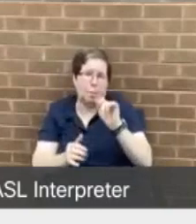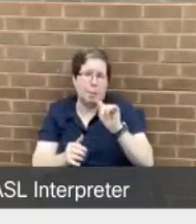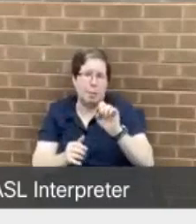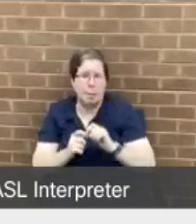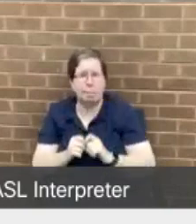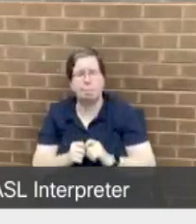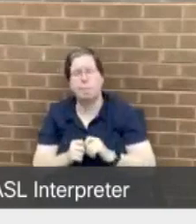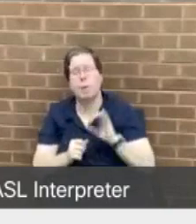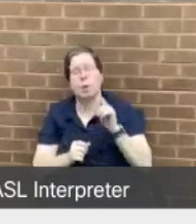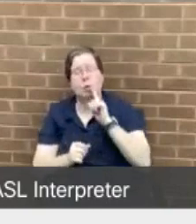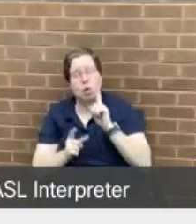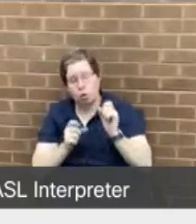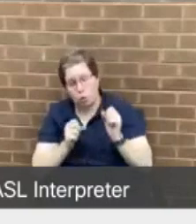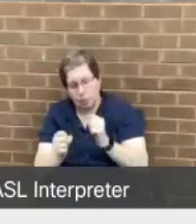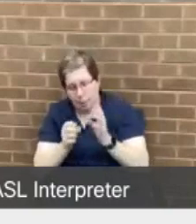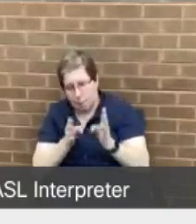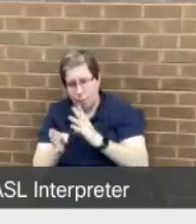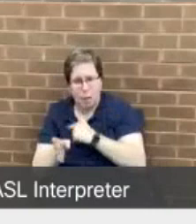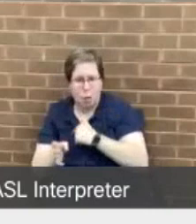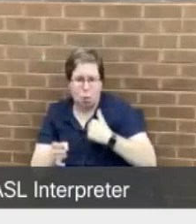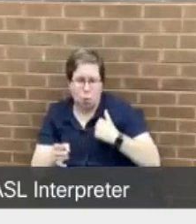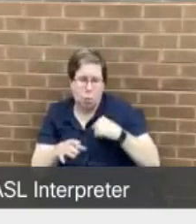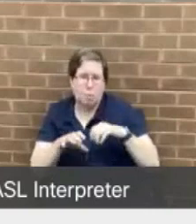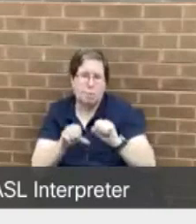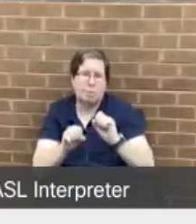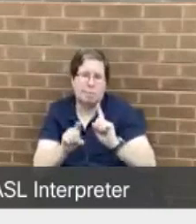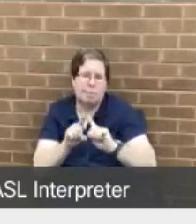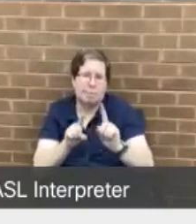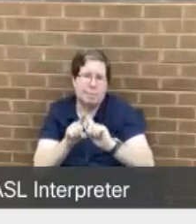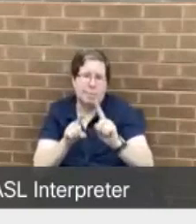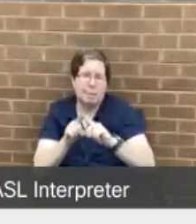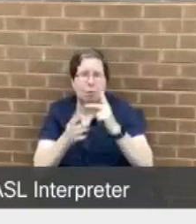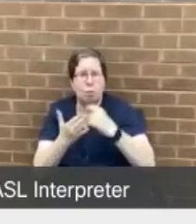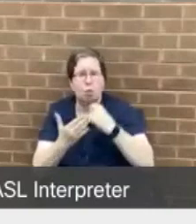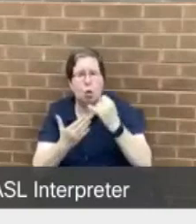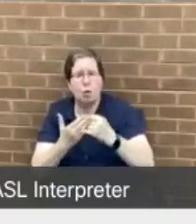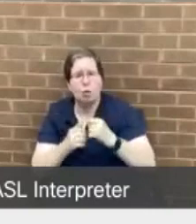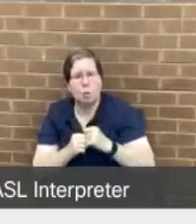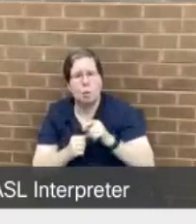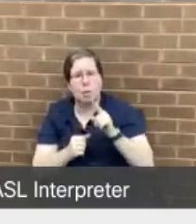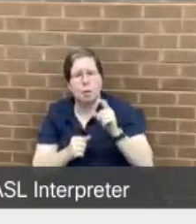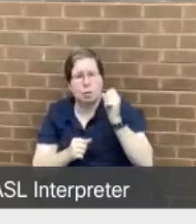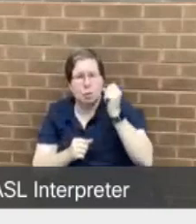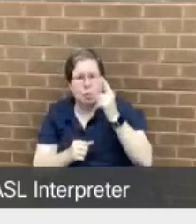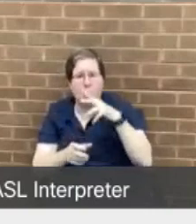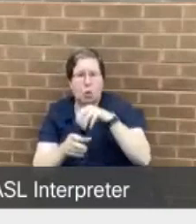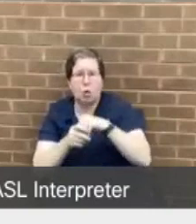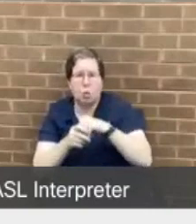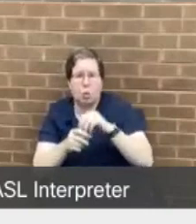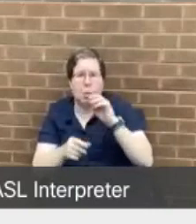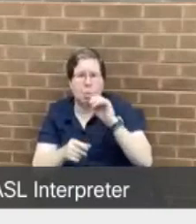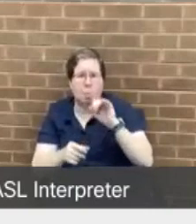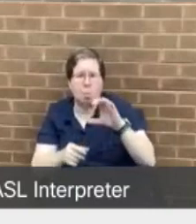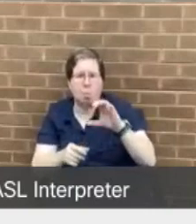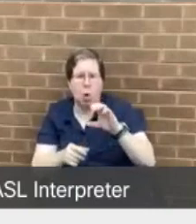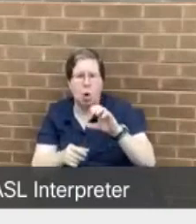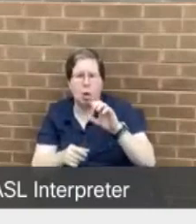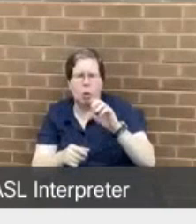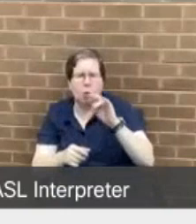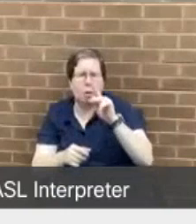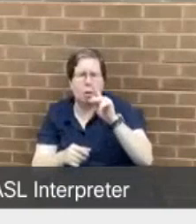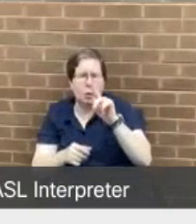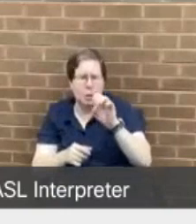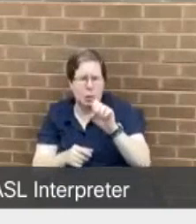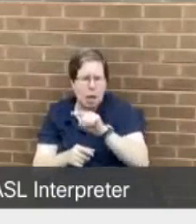to the strategic plan, we're undertaking a number of projects to advance the agency. This includes the MARC Riverside Heavy Maintenance Facility that is currently